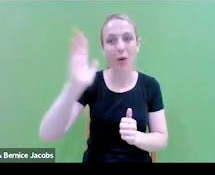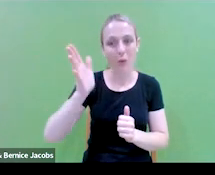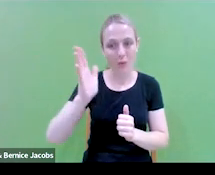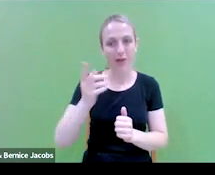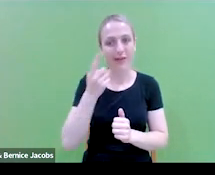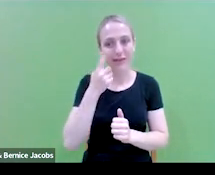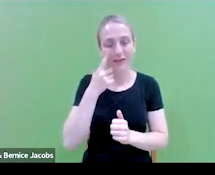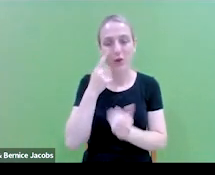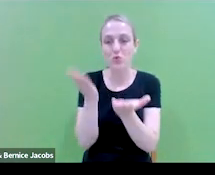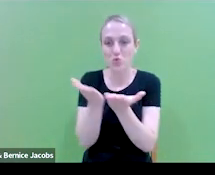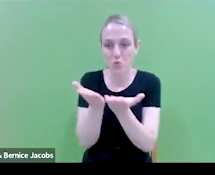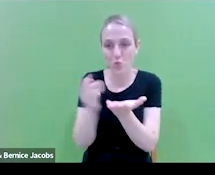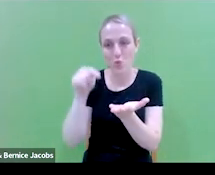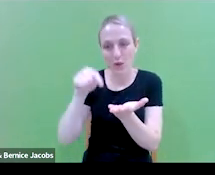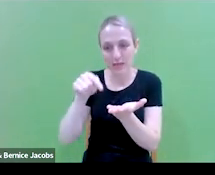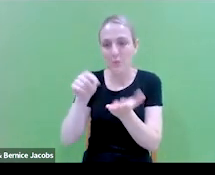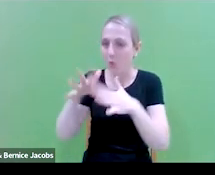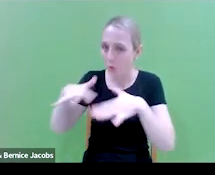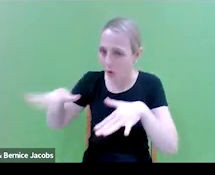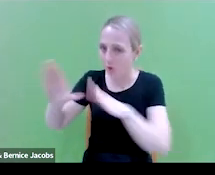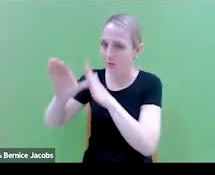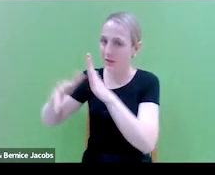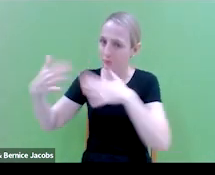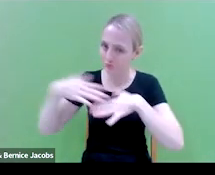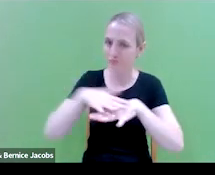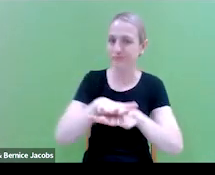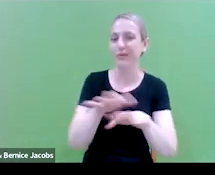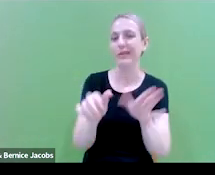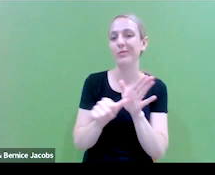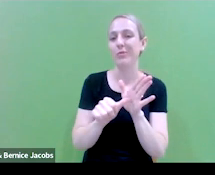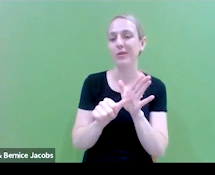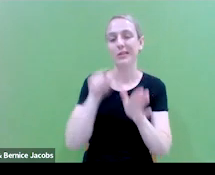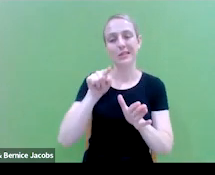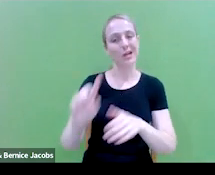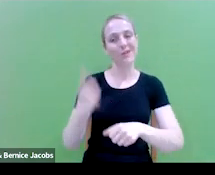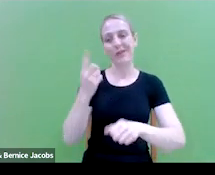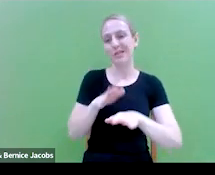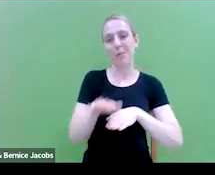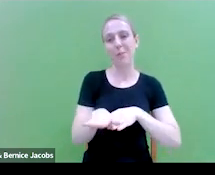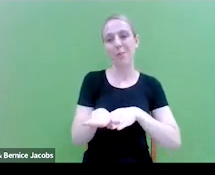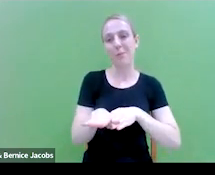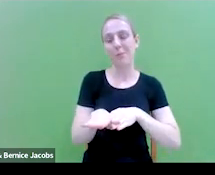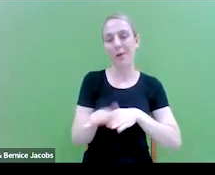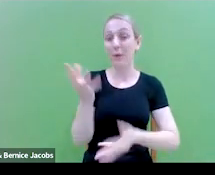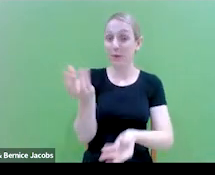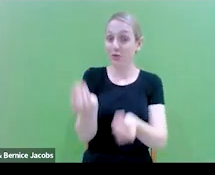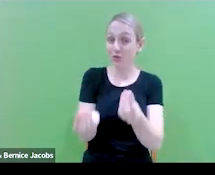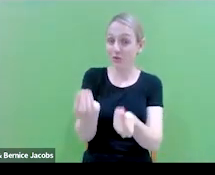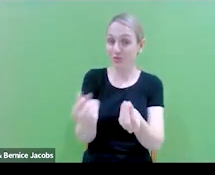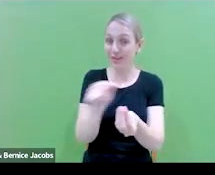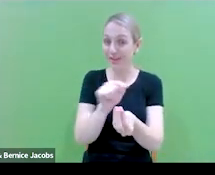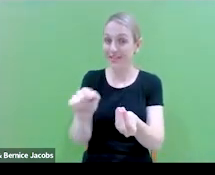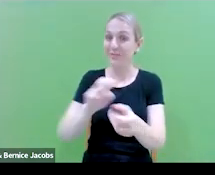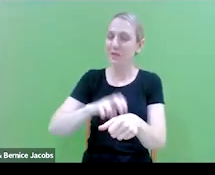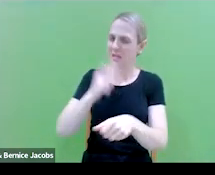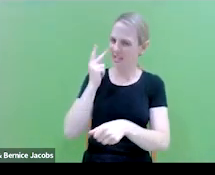schools are integrating children with disabilities. And that's a fundamental first step. If children stop seeing the difference between